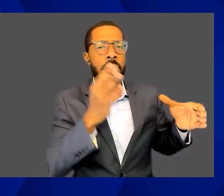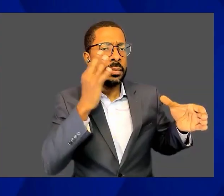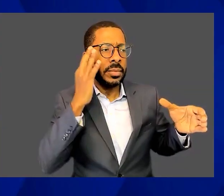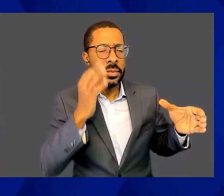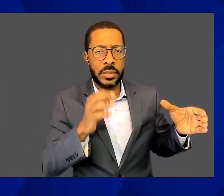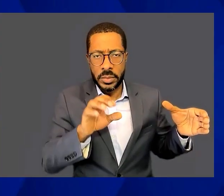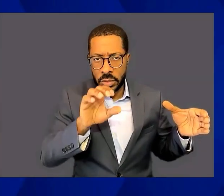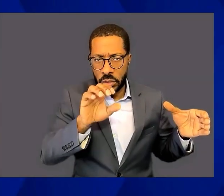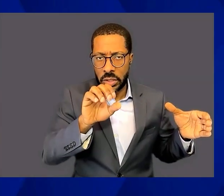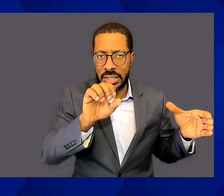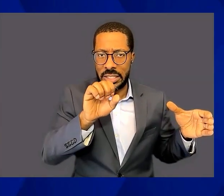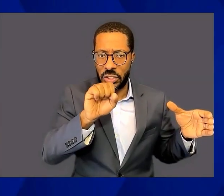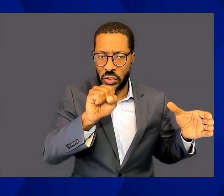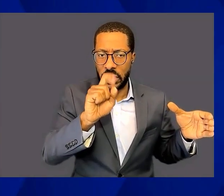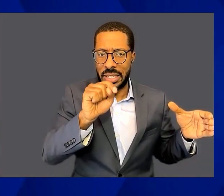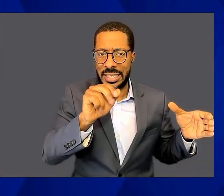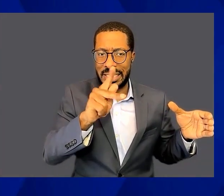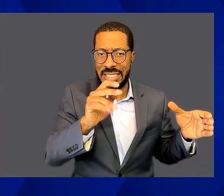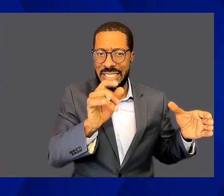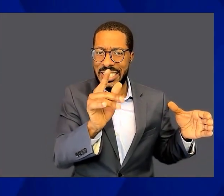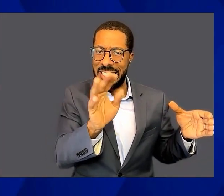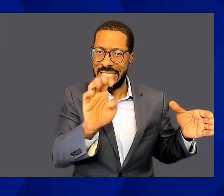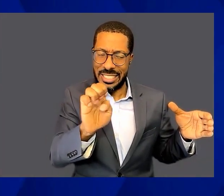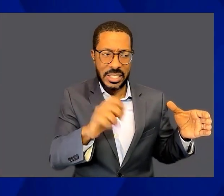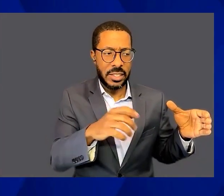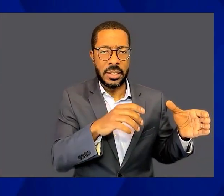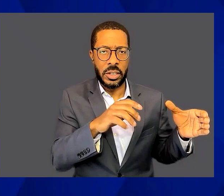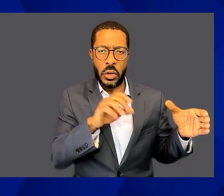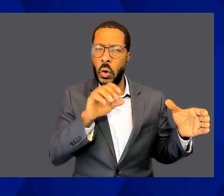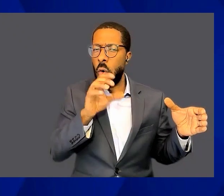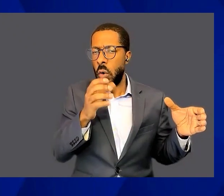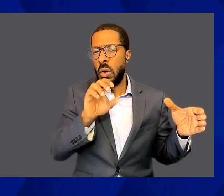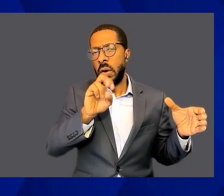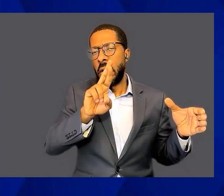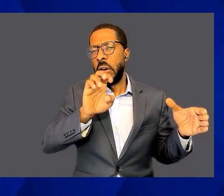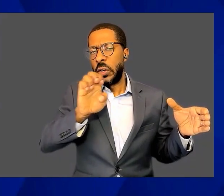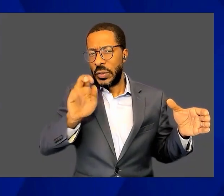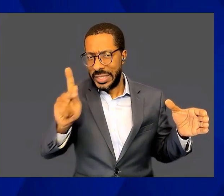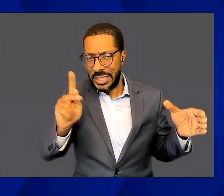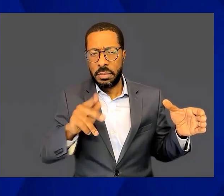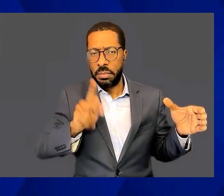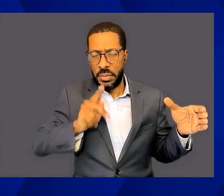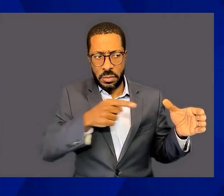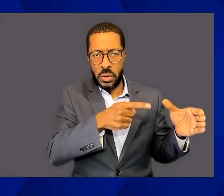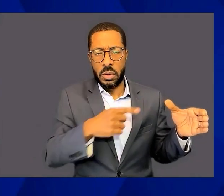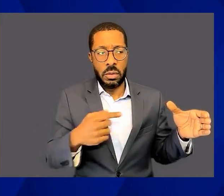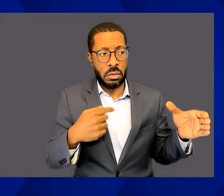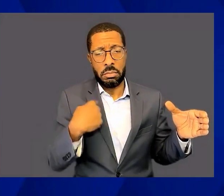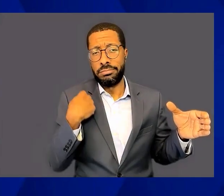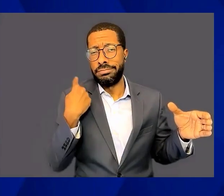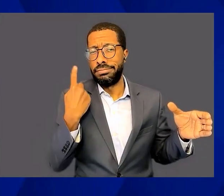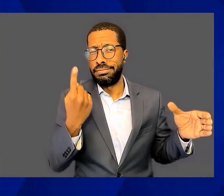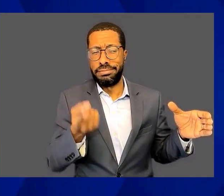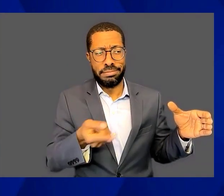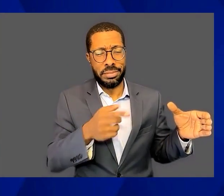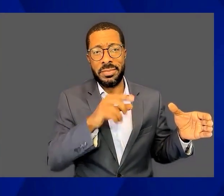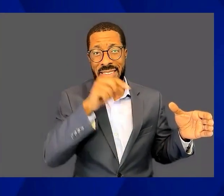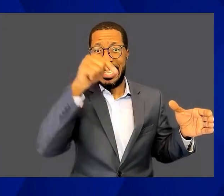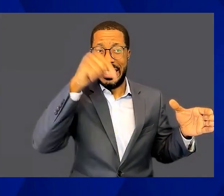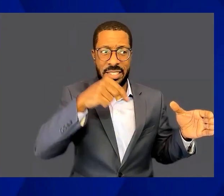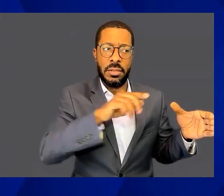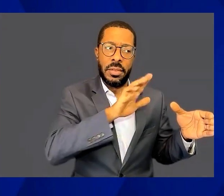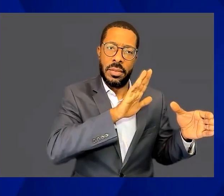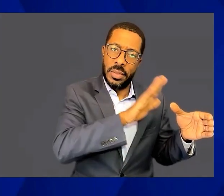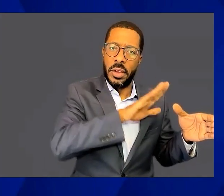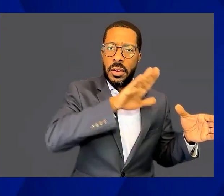lived, worked, and generated knowledge on this land long before it became known as we know it today as